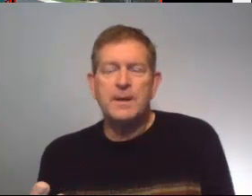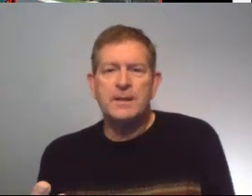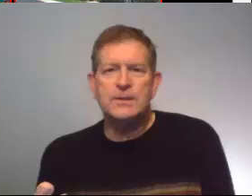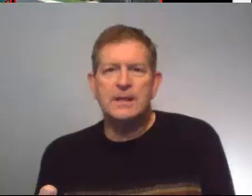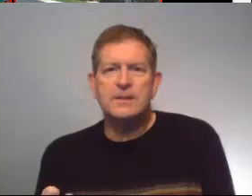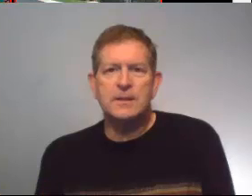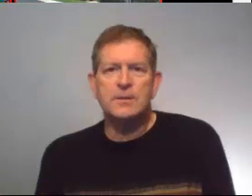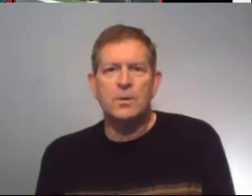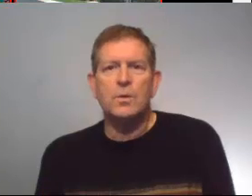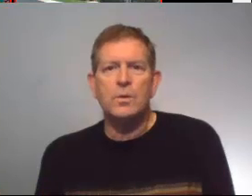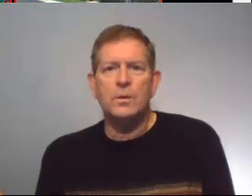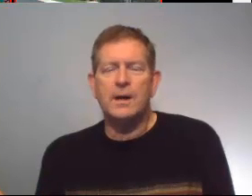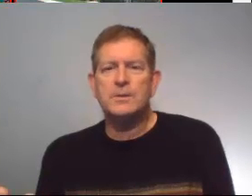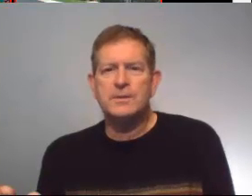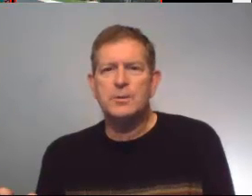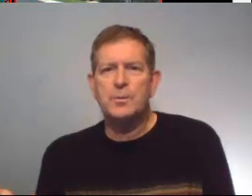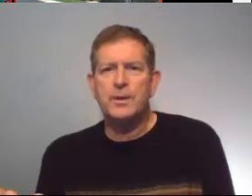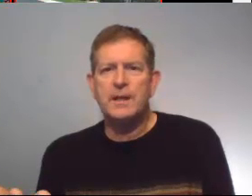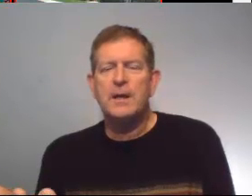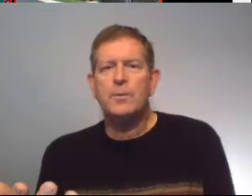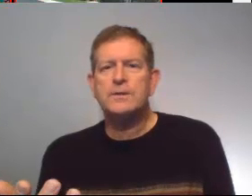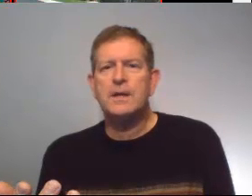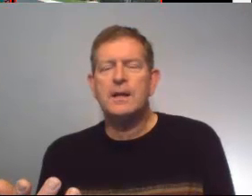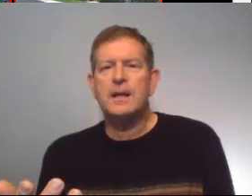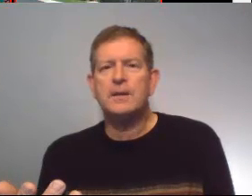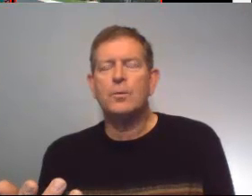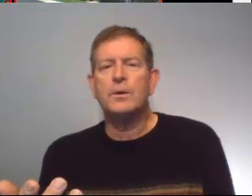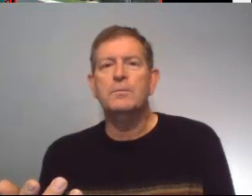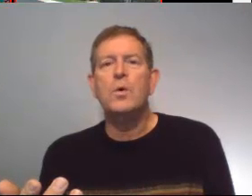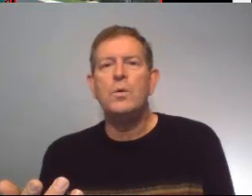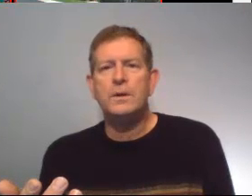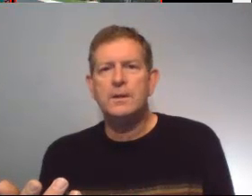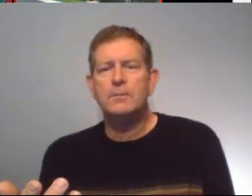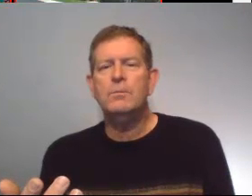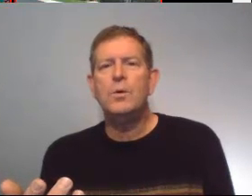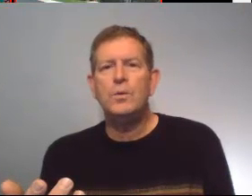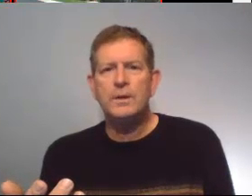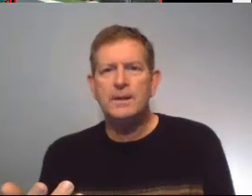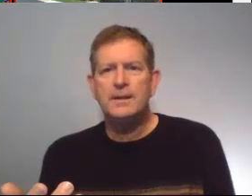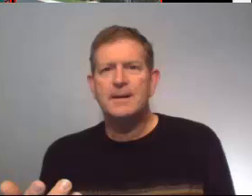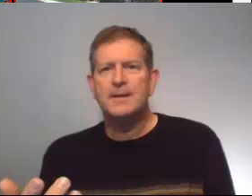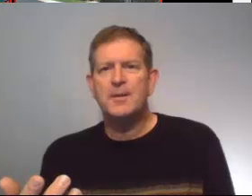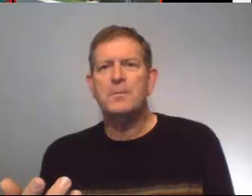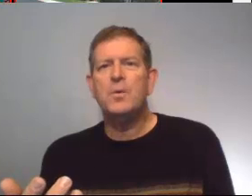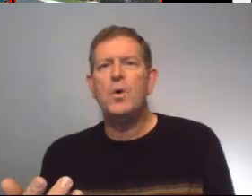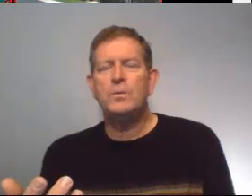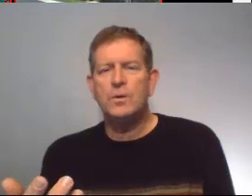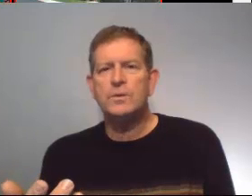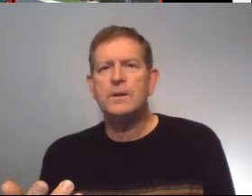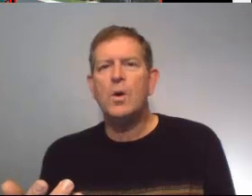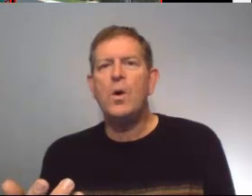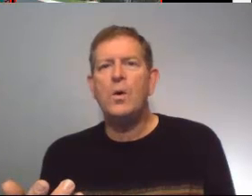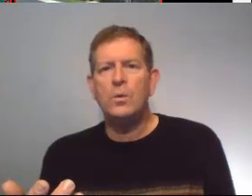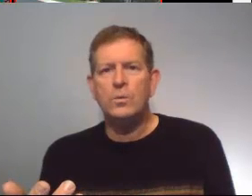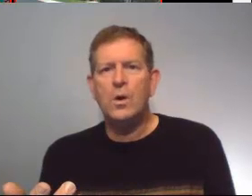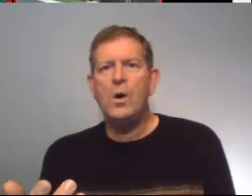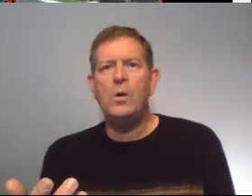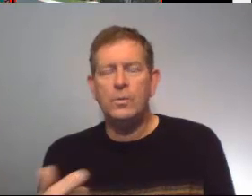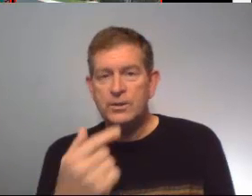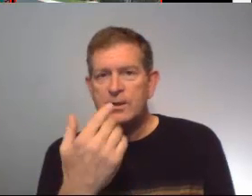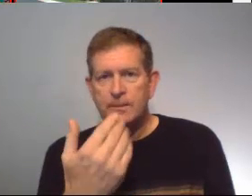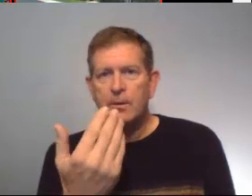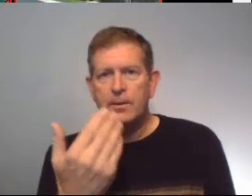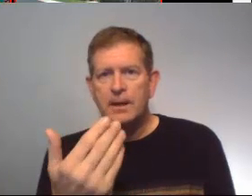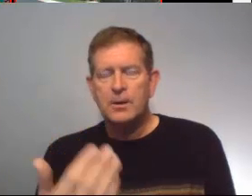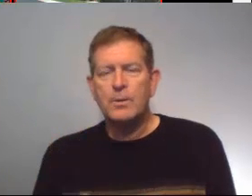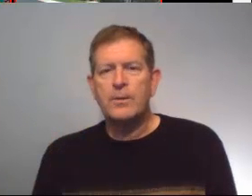really three in a sense. The U also isn't too pretty. We say, like in the word moon, the moon, we say ooh.